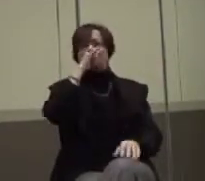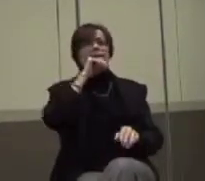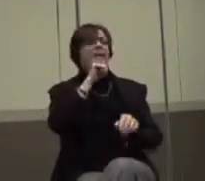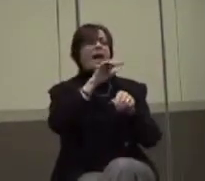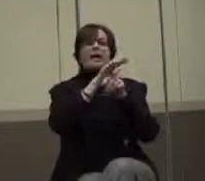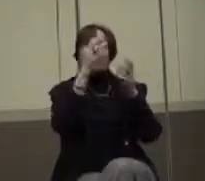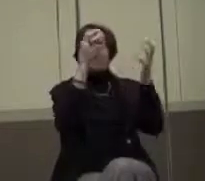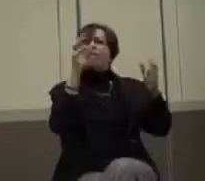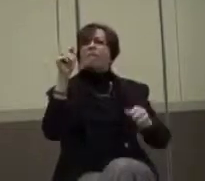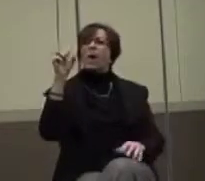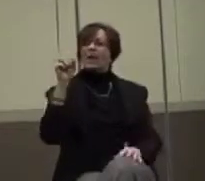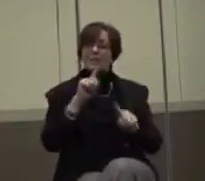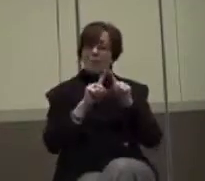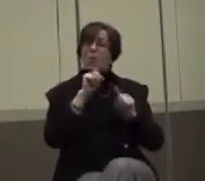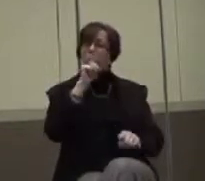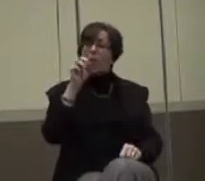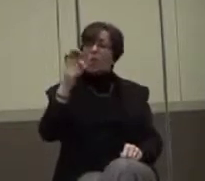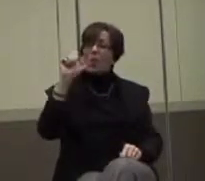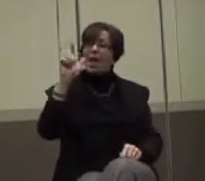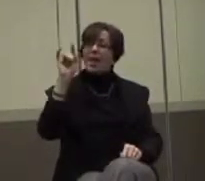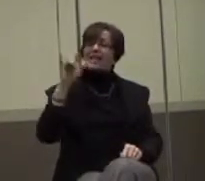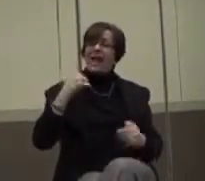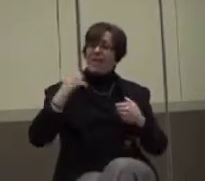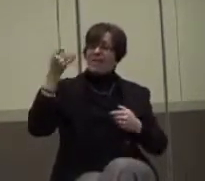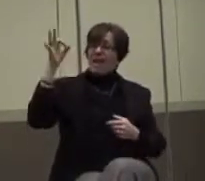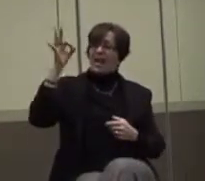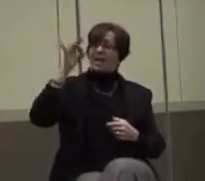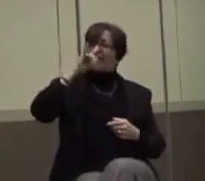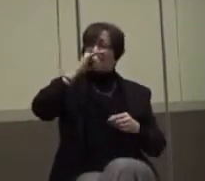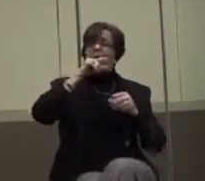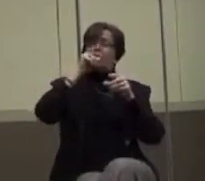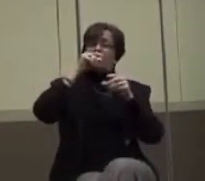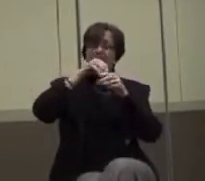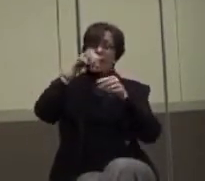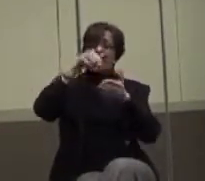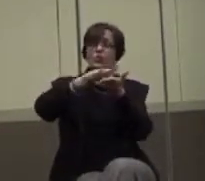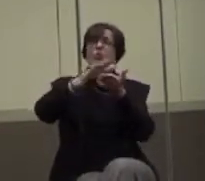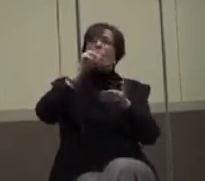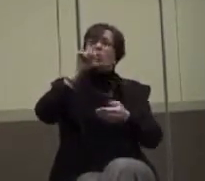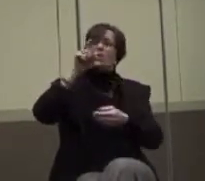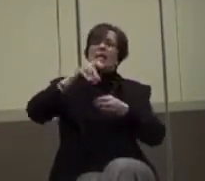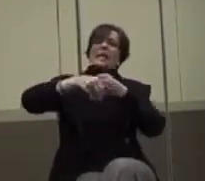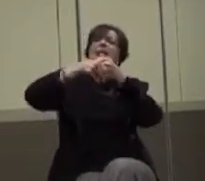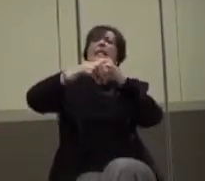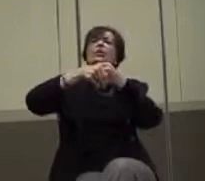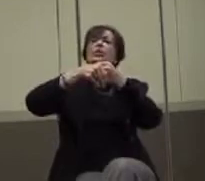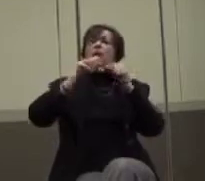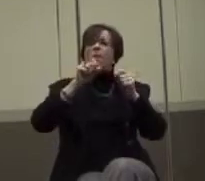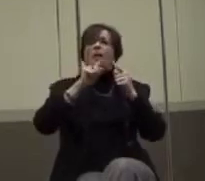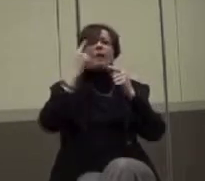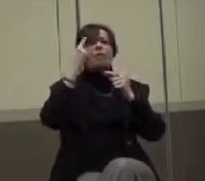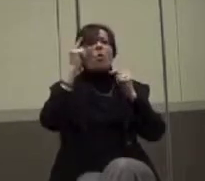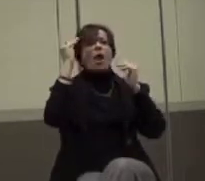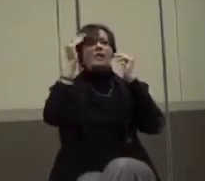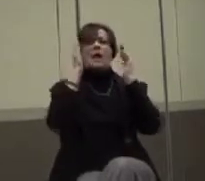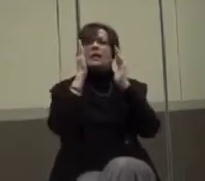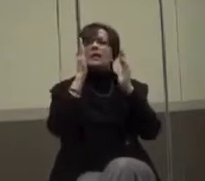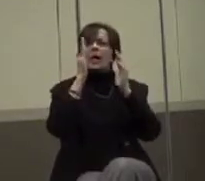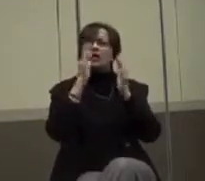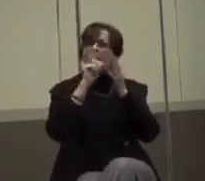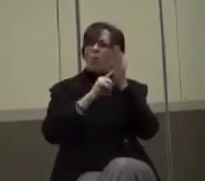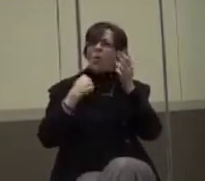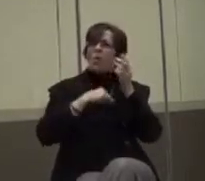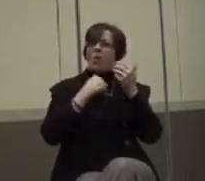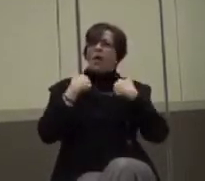19 kids in this school that need additional ability to get adult attention. What structures do we have in place? I've